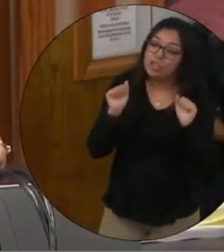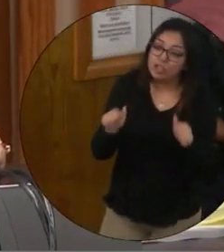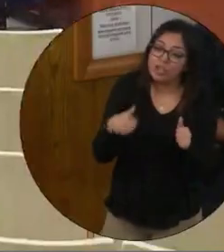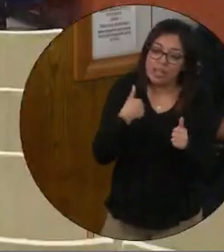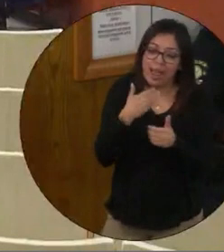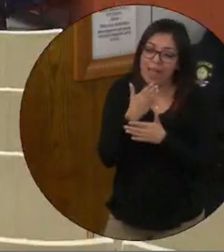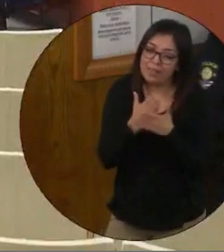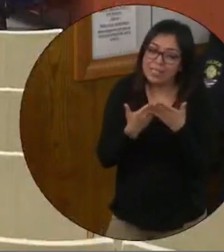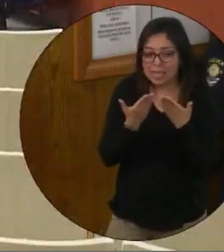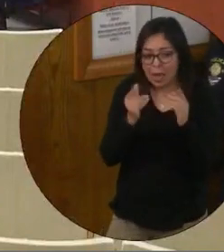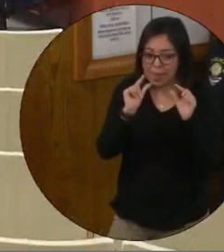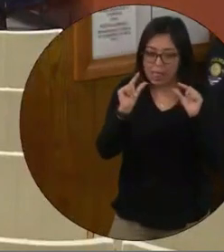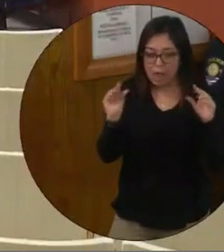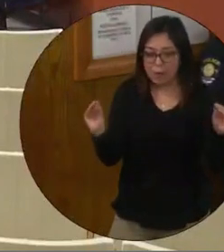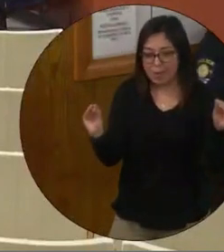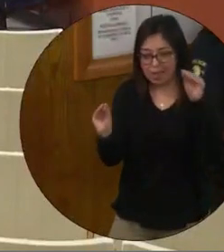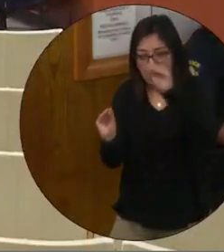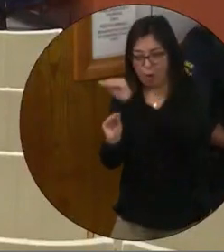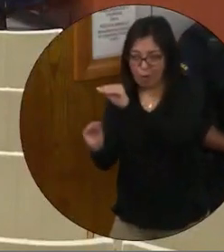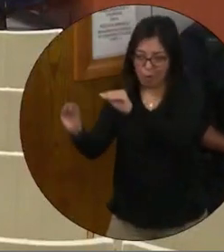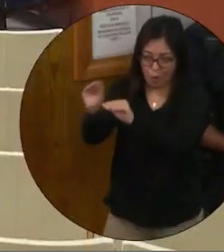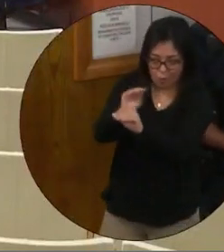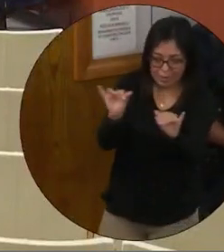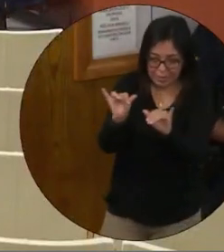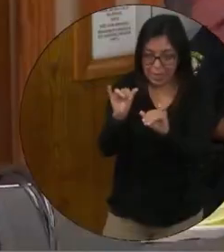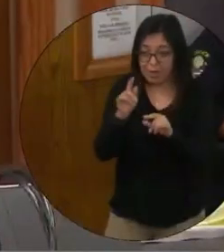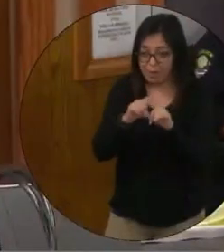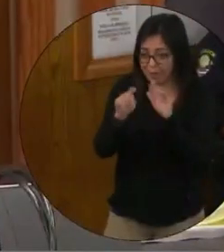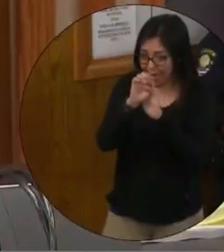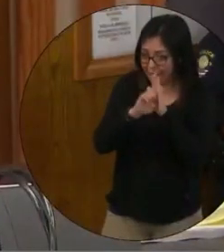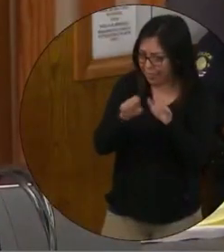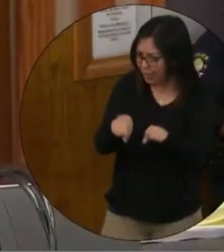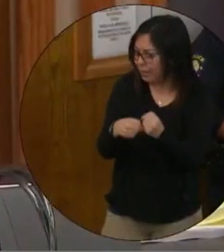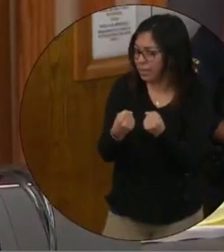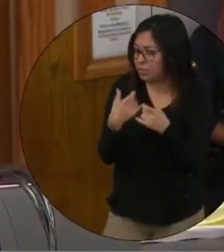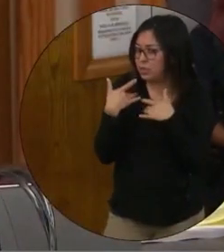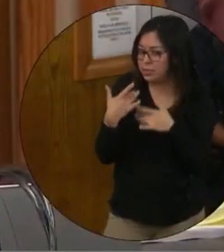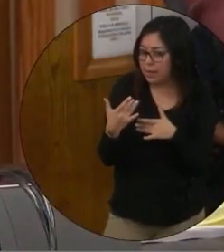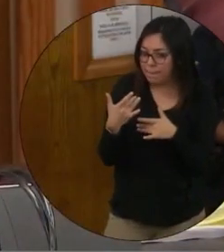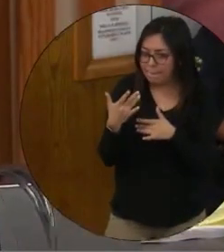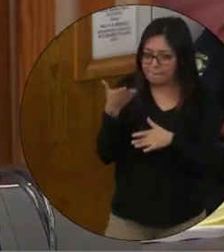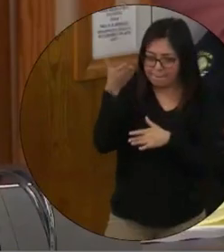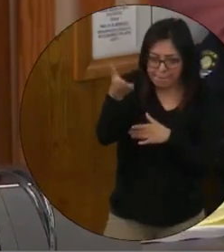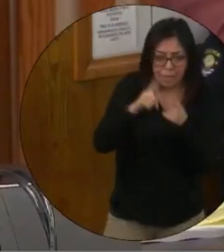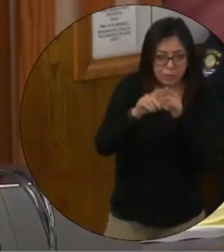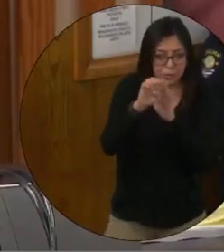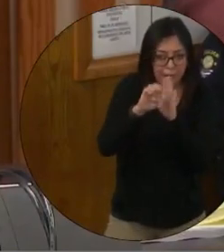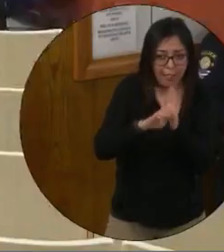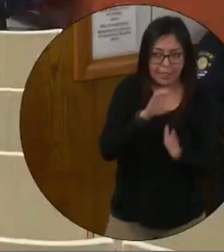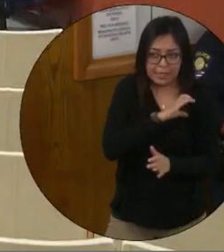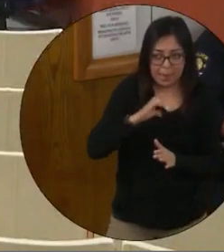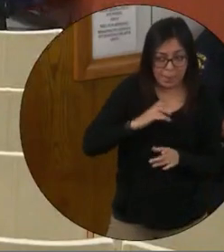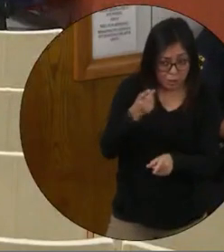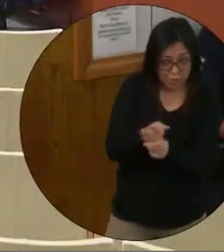carryover yet. But I mean, an ethics violation is usually submitted to the Ethics Commission, correct?